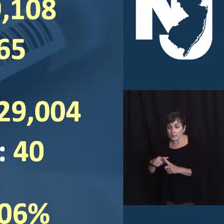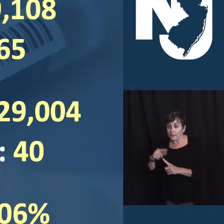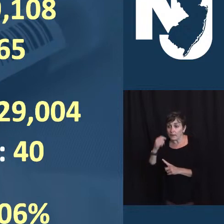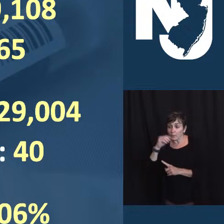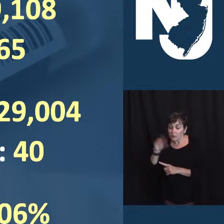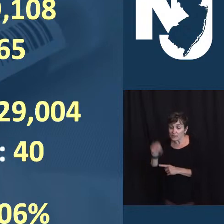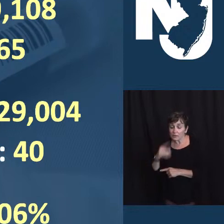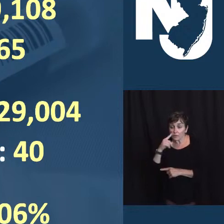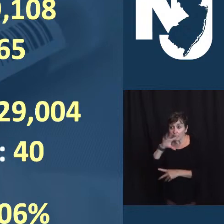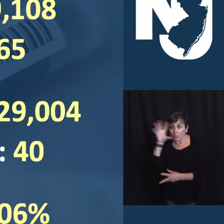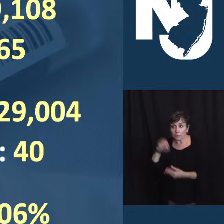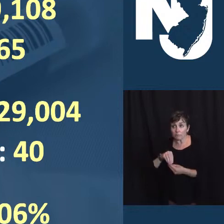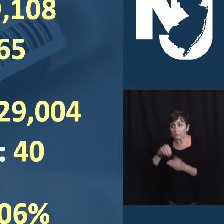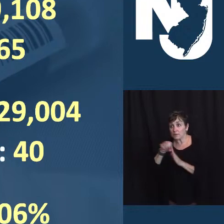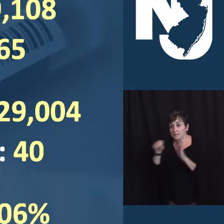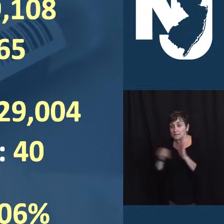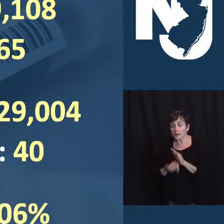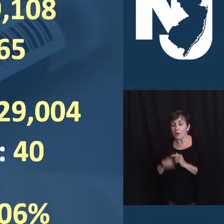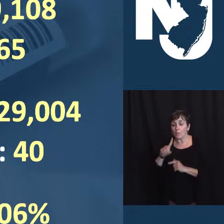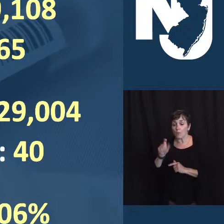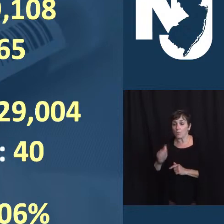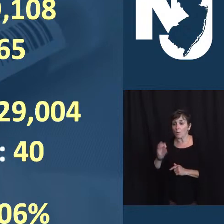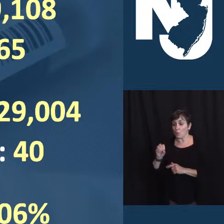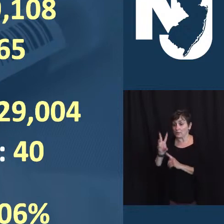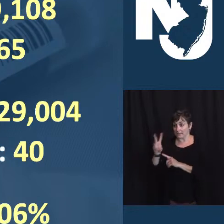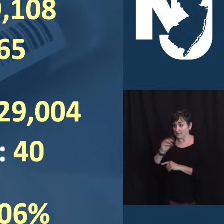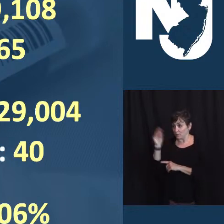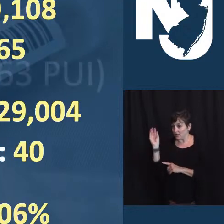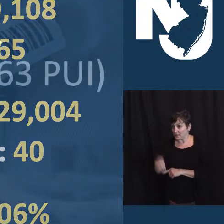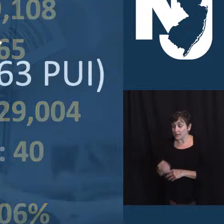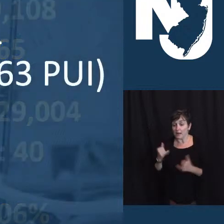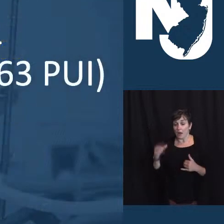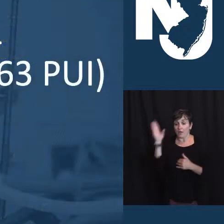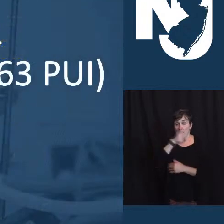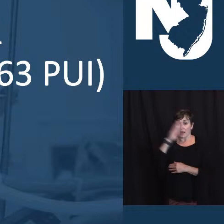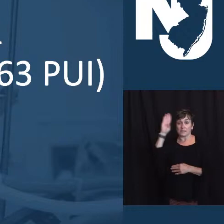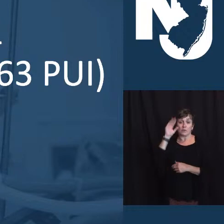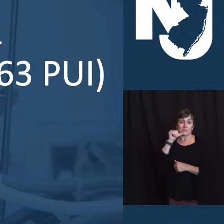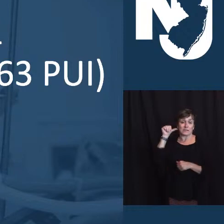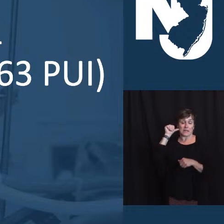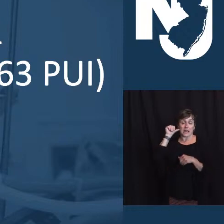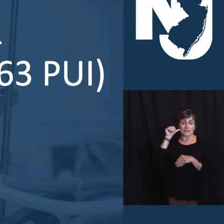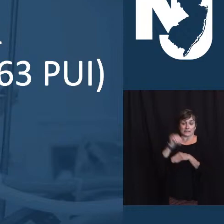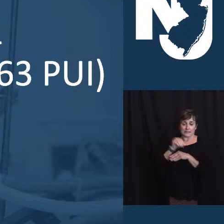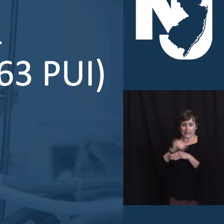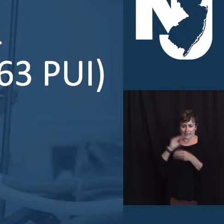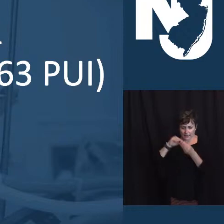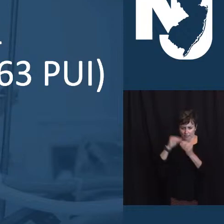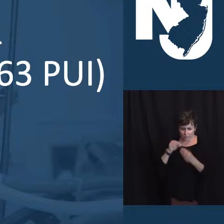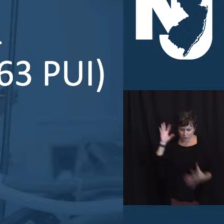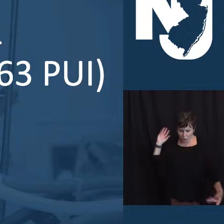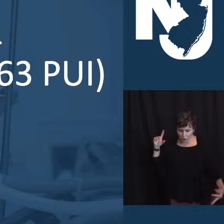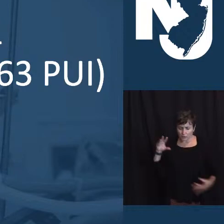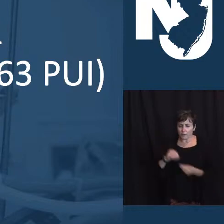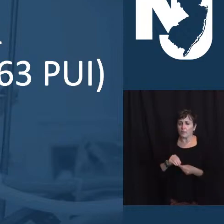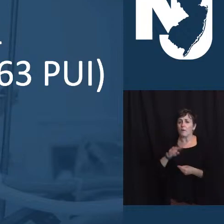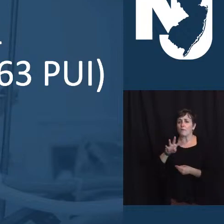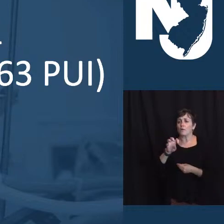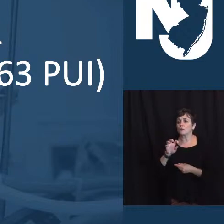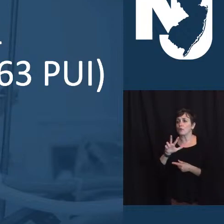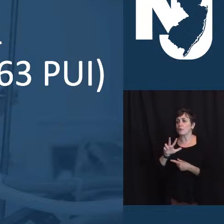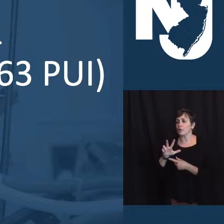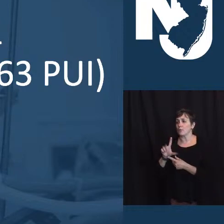state, 1.06%. In our hospitals, last night's patient census counted